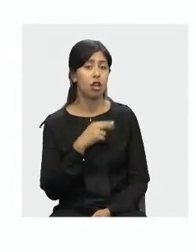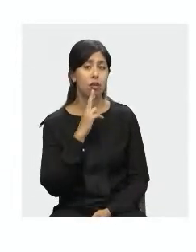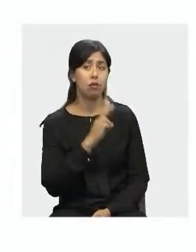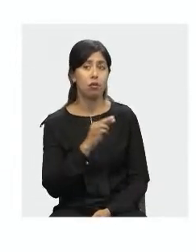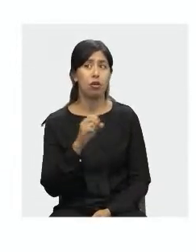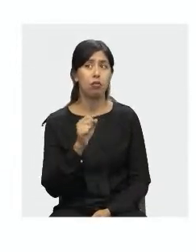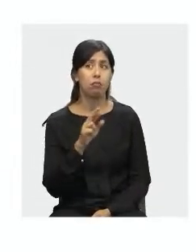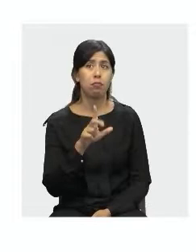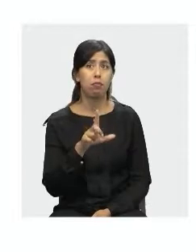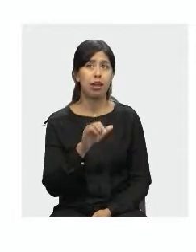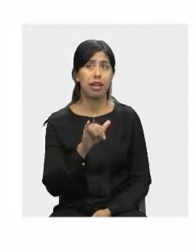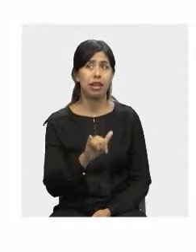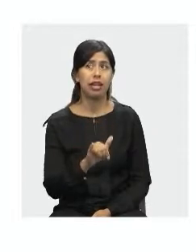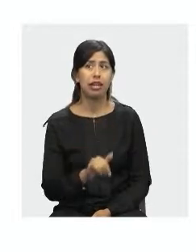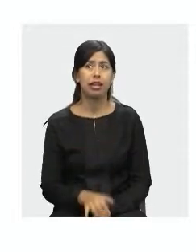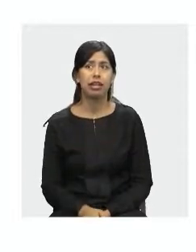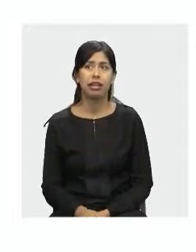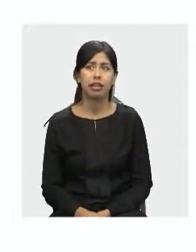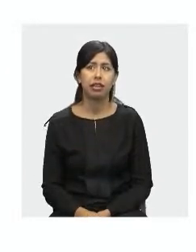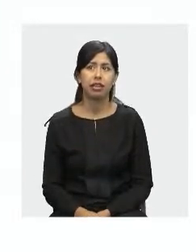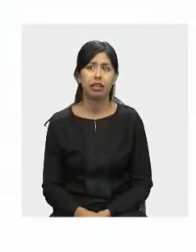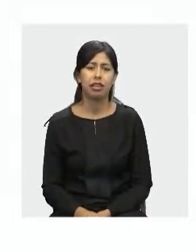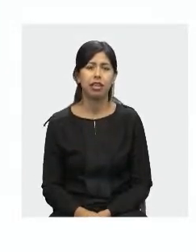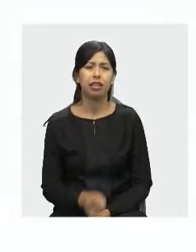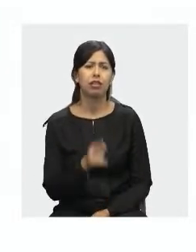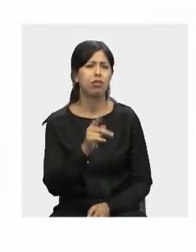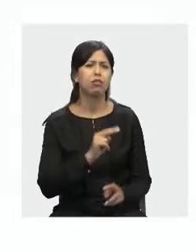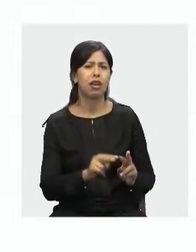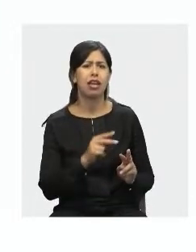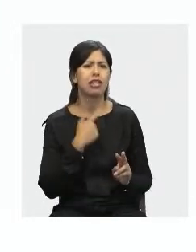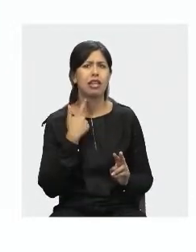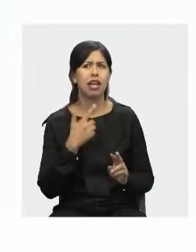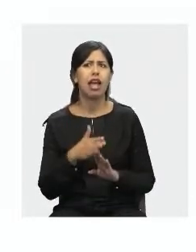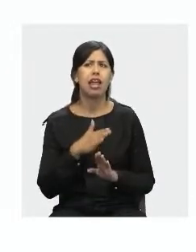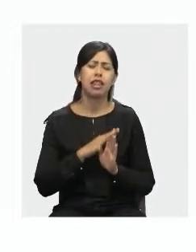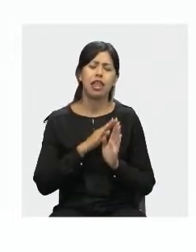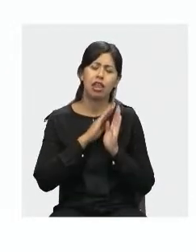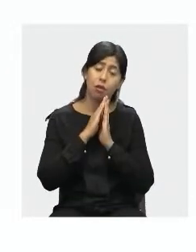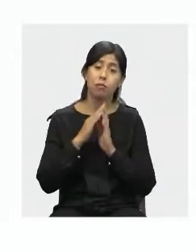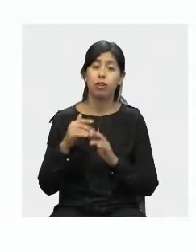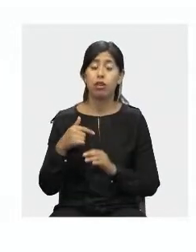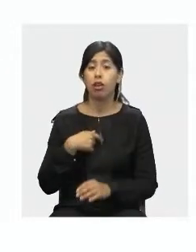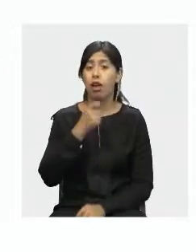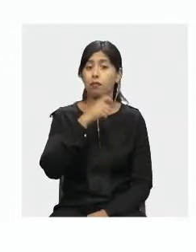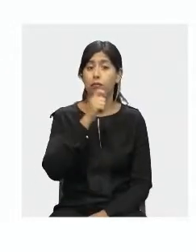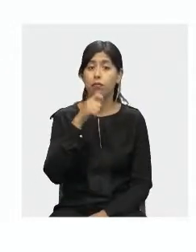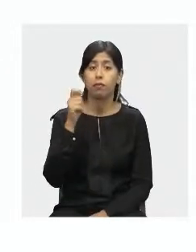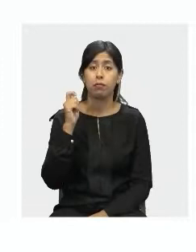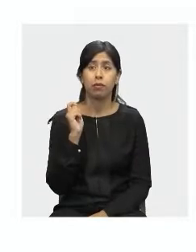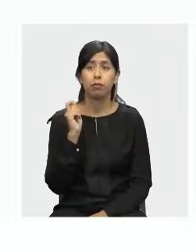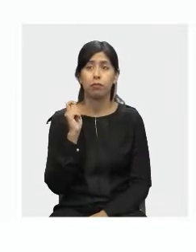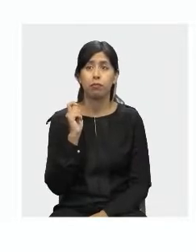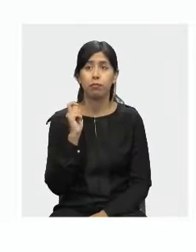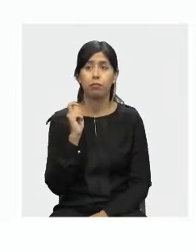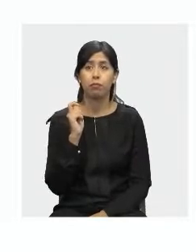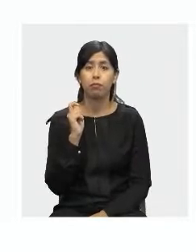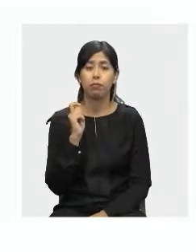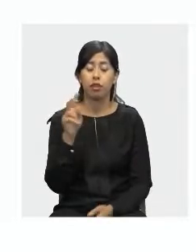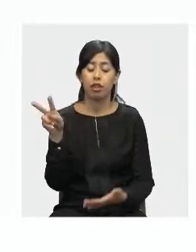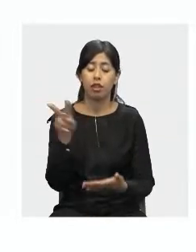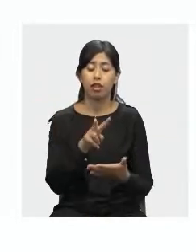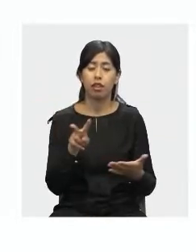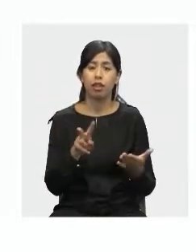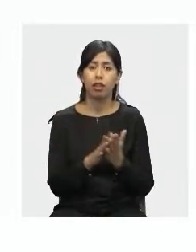to get ready for bed? Brush my teeth and read a story. I love stories. Would you read a story to me?